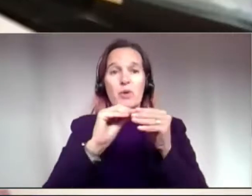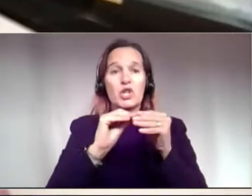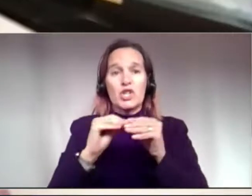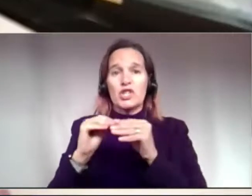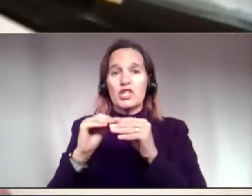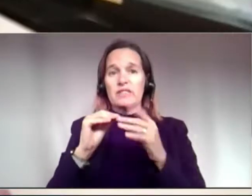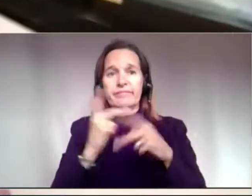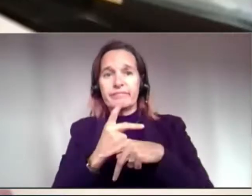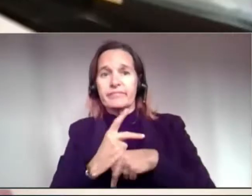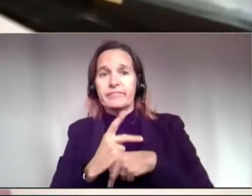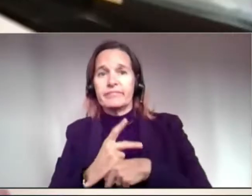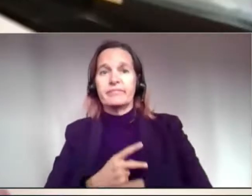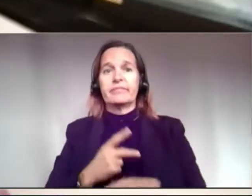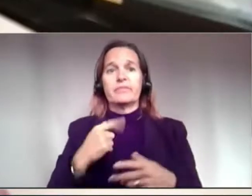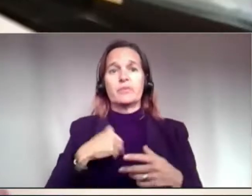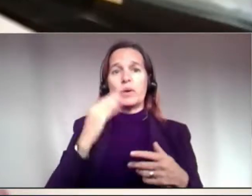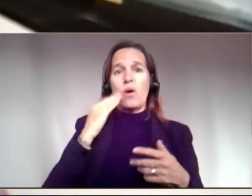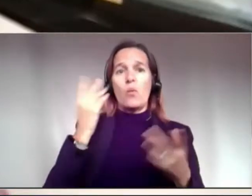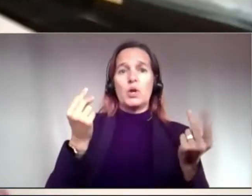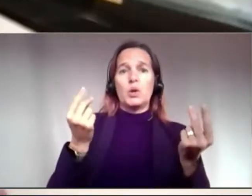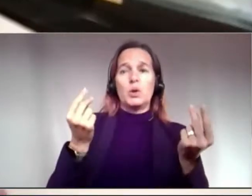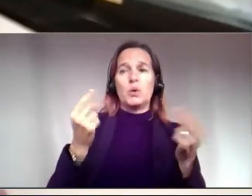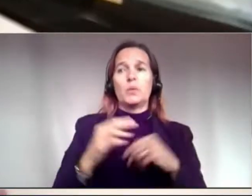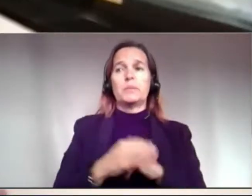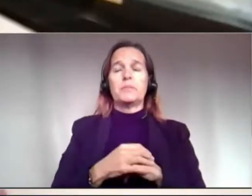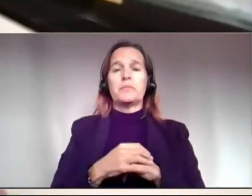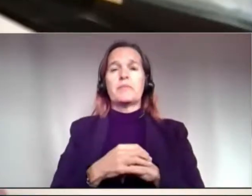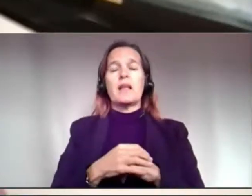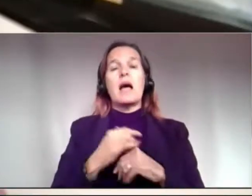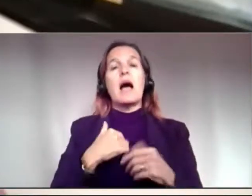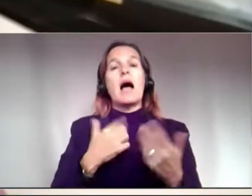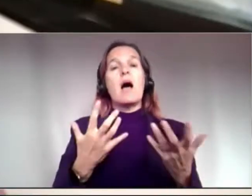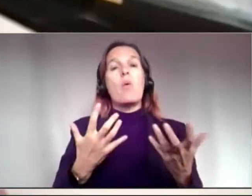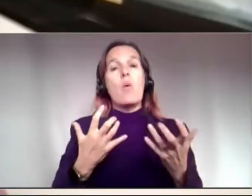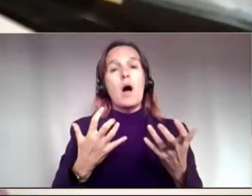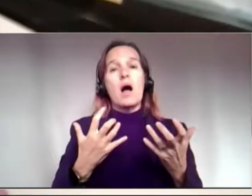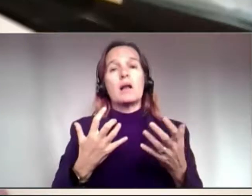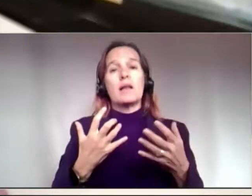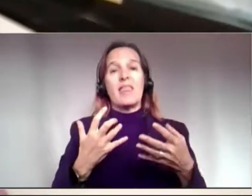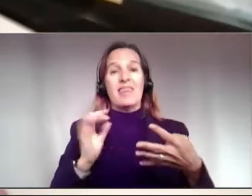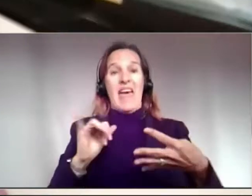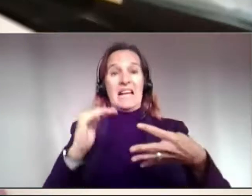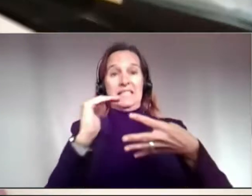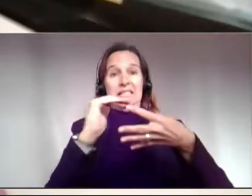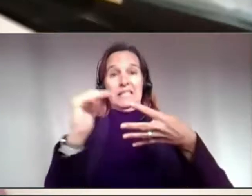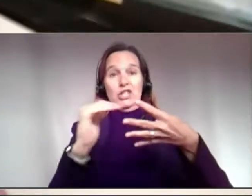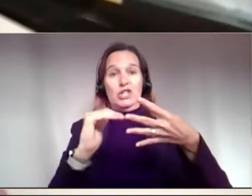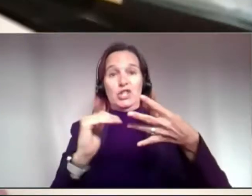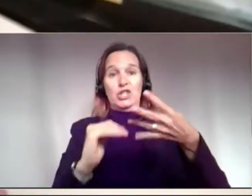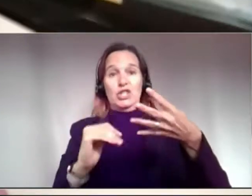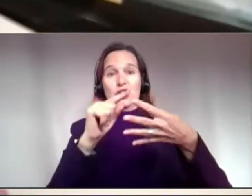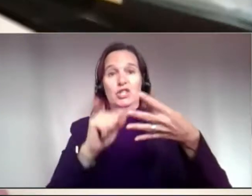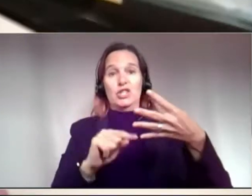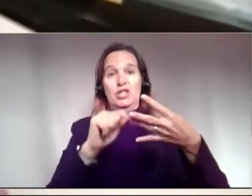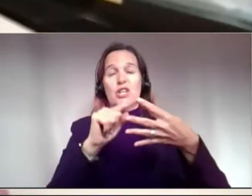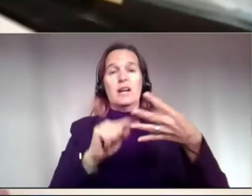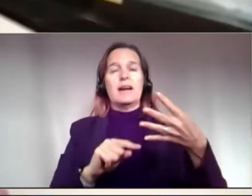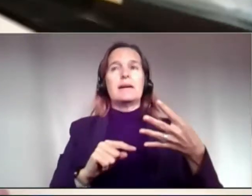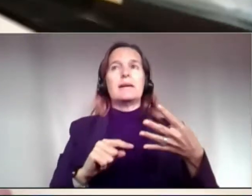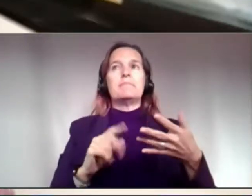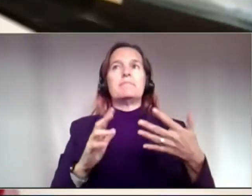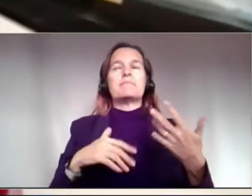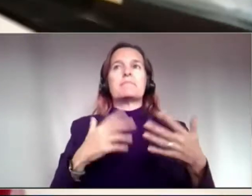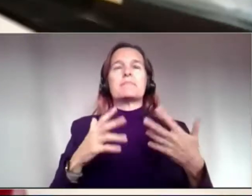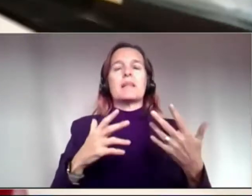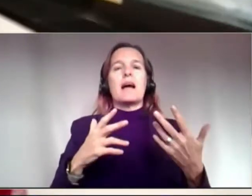do. What I'd like to see us do is make some of this tier a little bit more tolerable